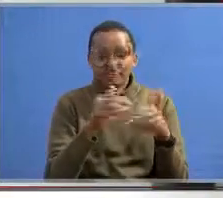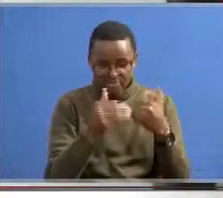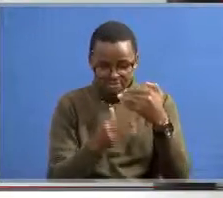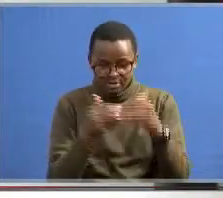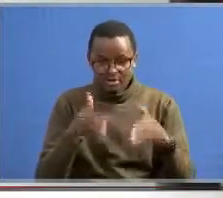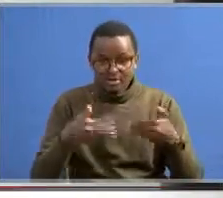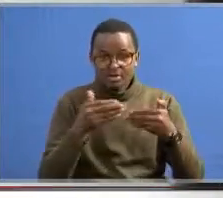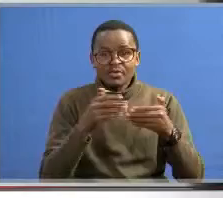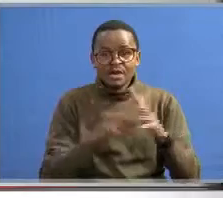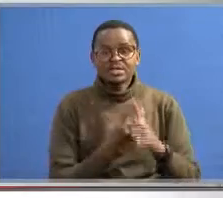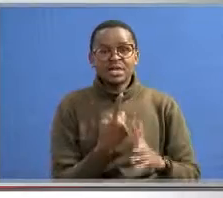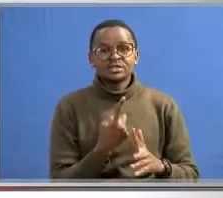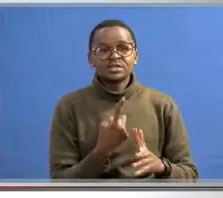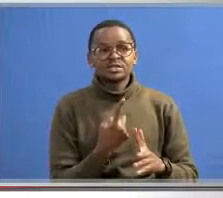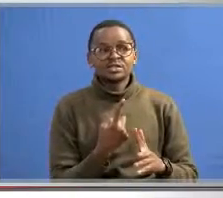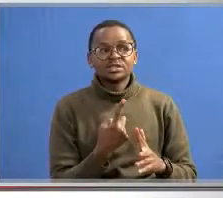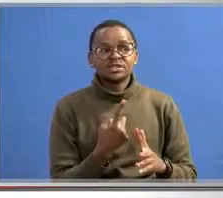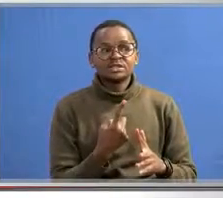of allocation will begin.